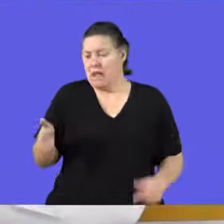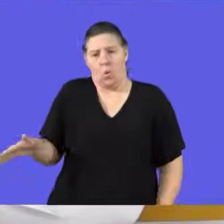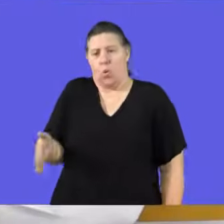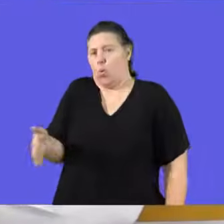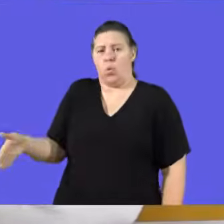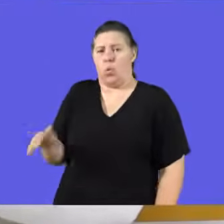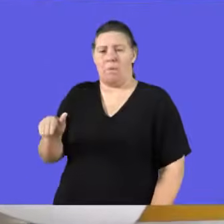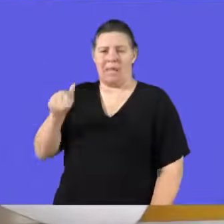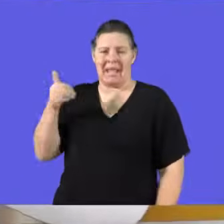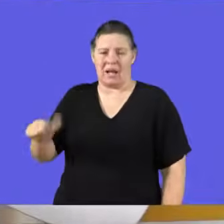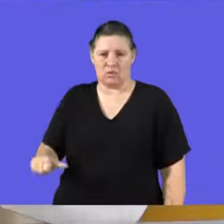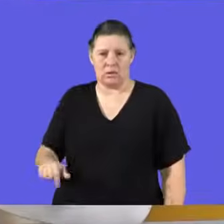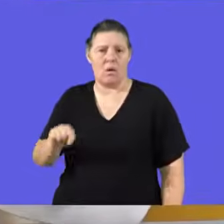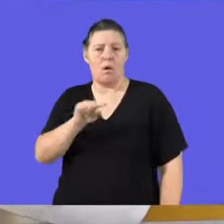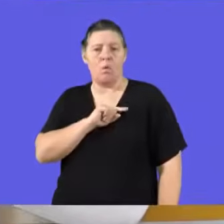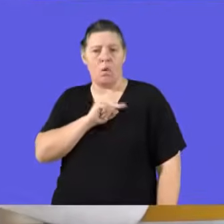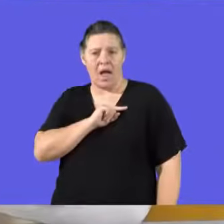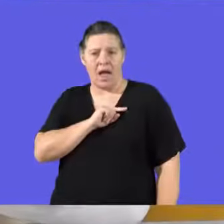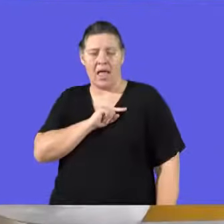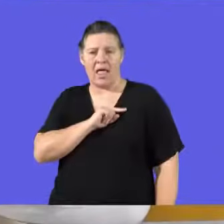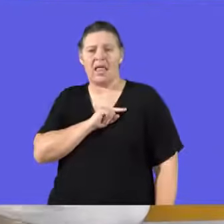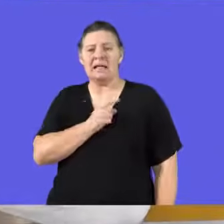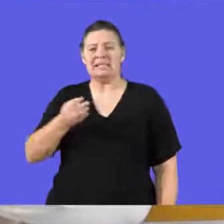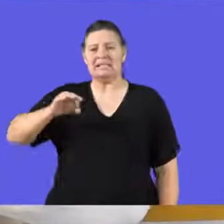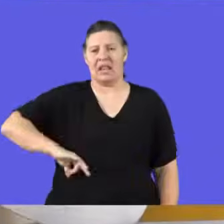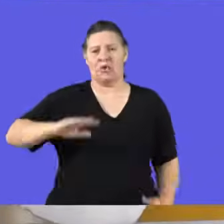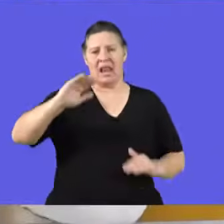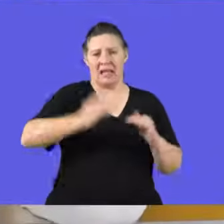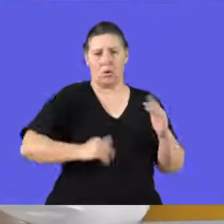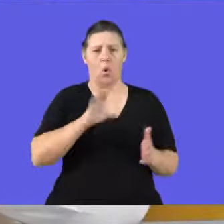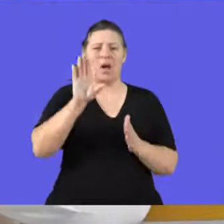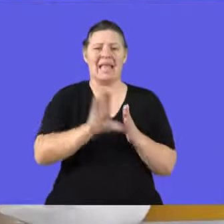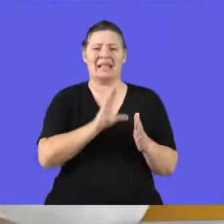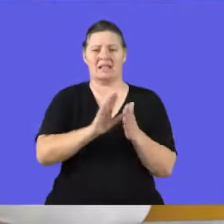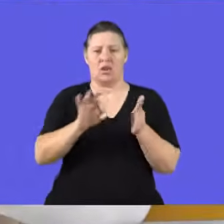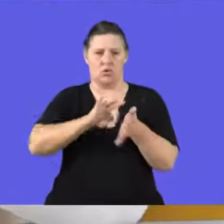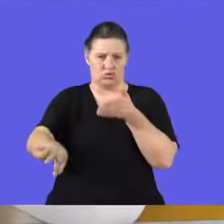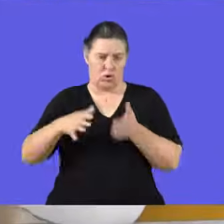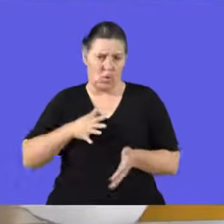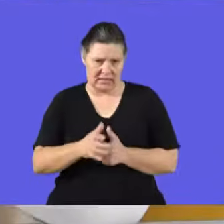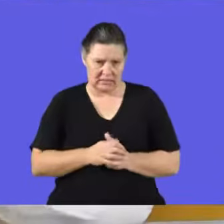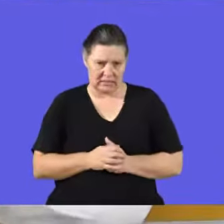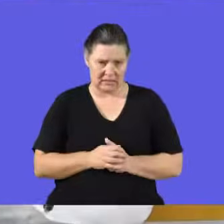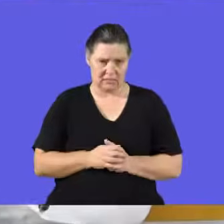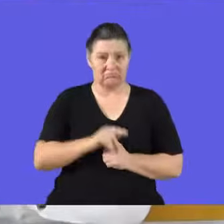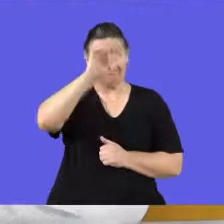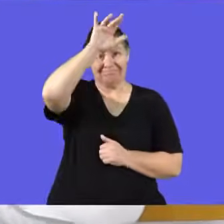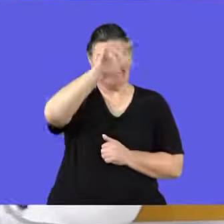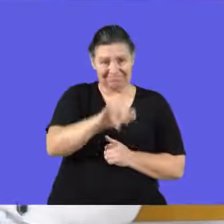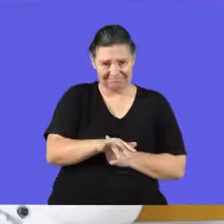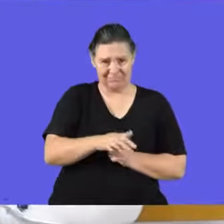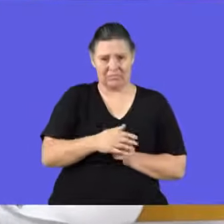Declaring bankruptcy saying there is no money at the bank because you want to cut wages or you want to cancel a